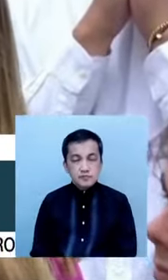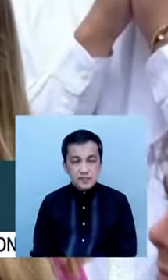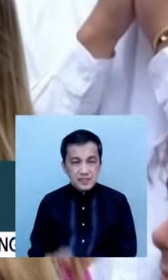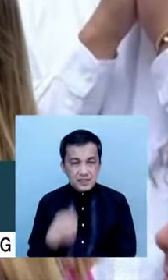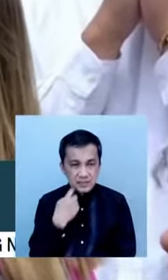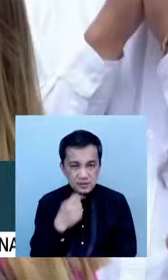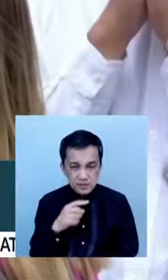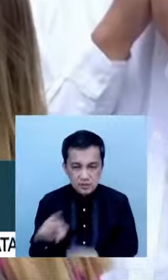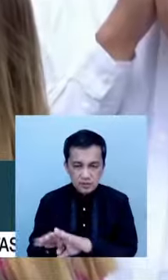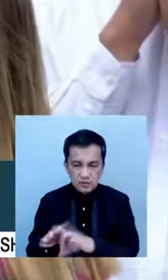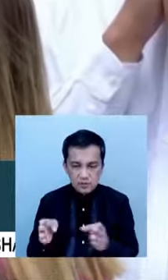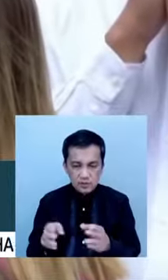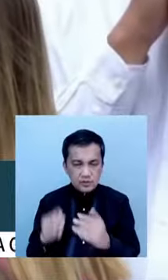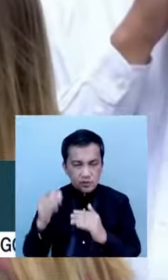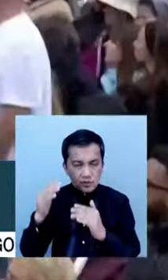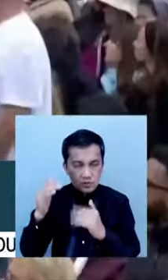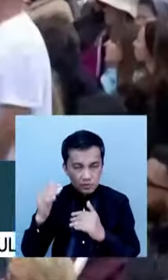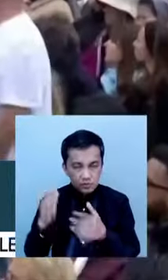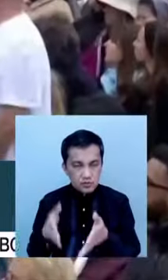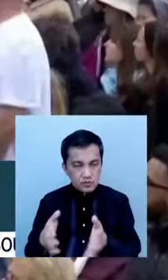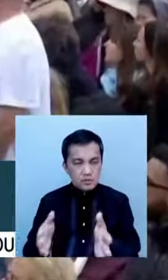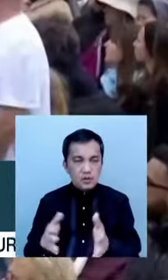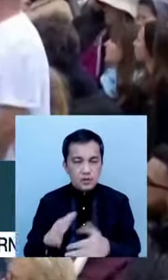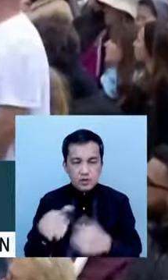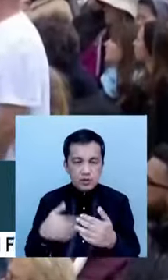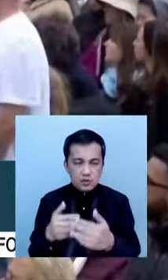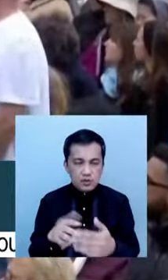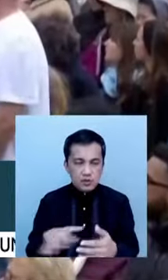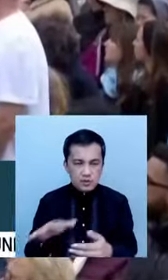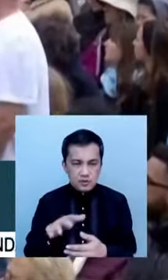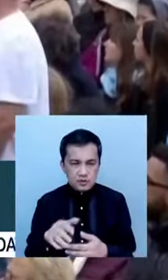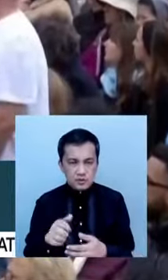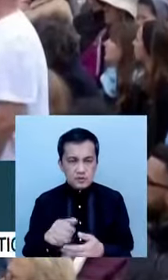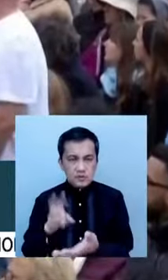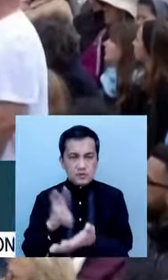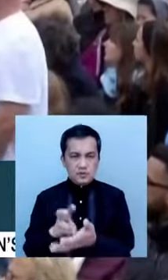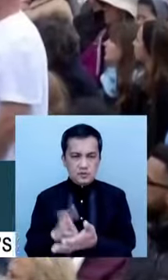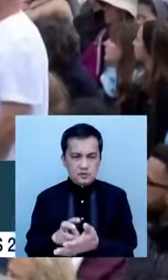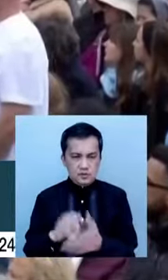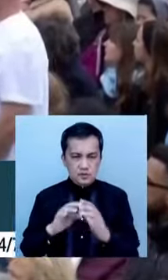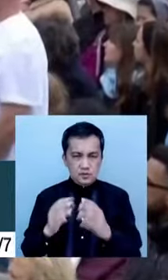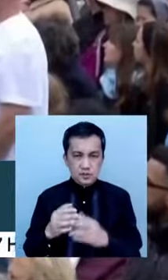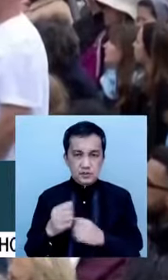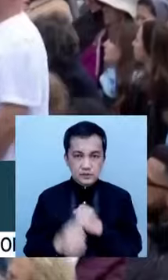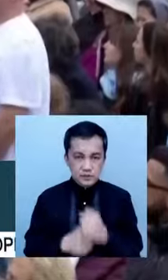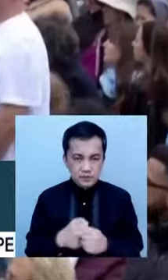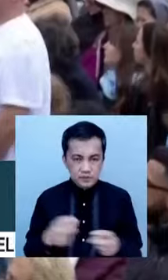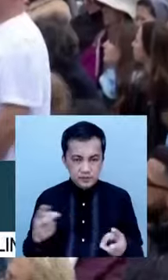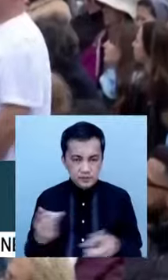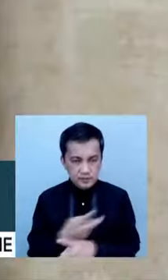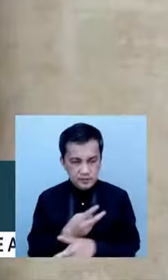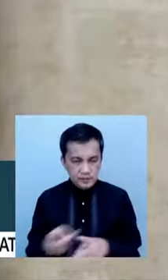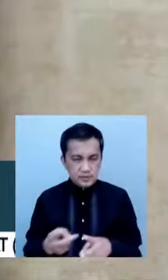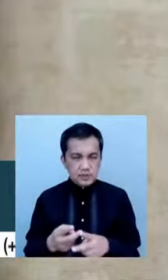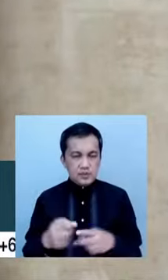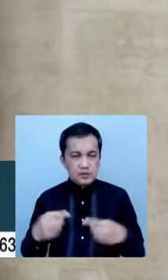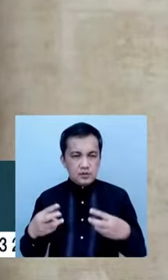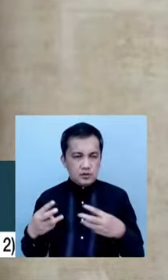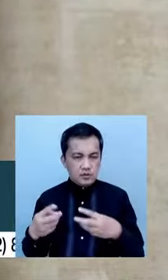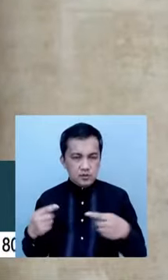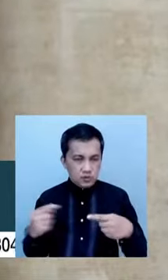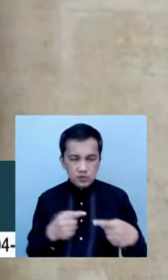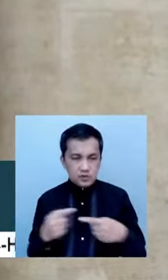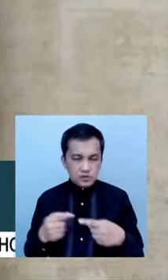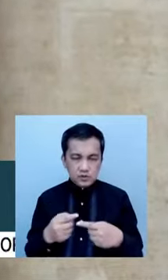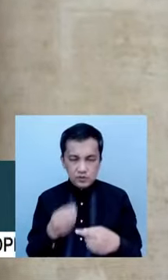a path of hope to all those who in other parts of the world are suffering from violence, conflict, food